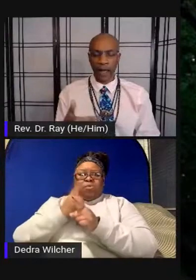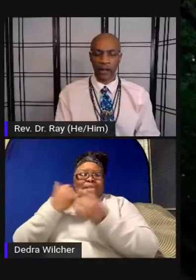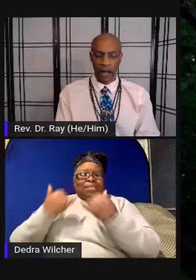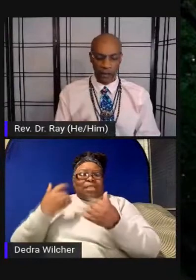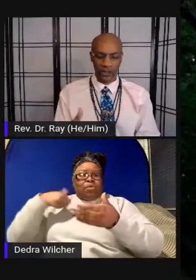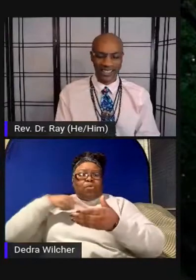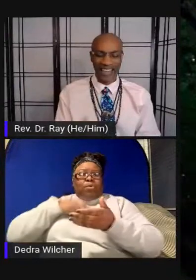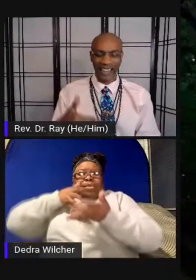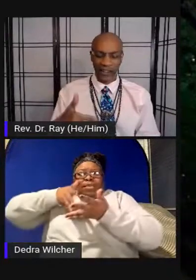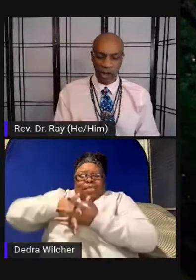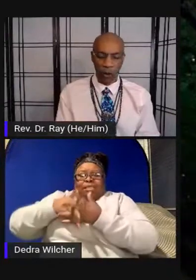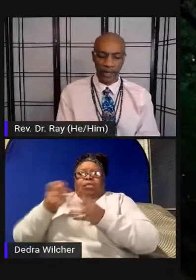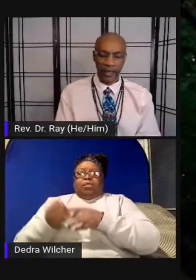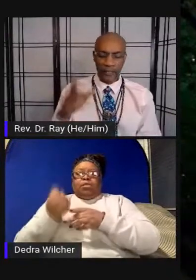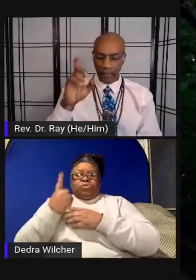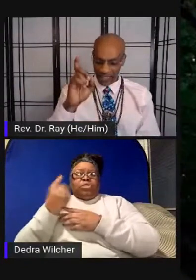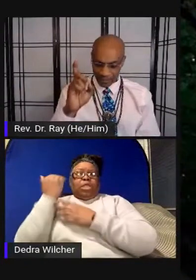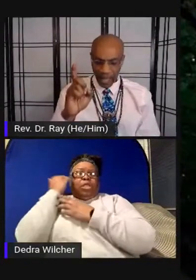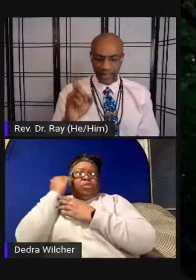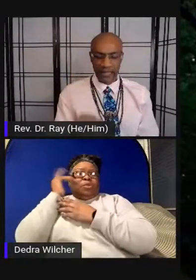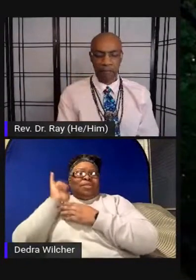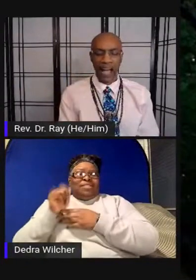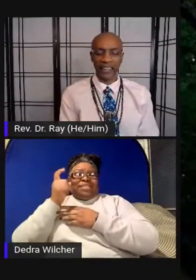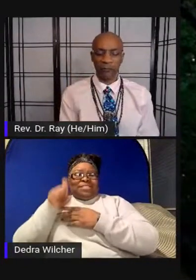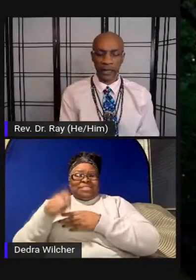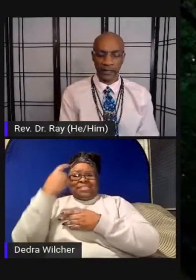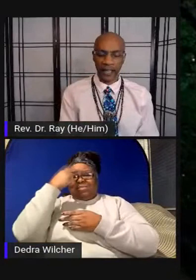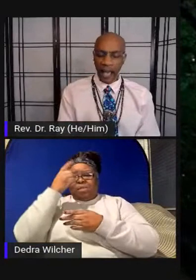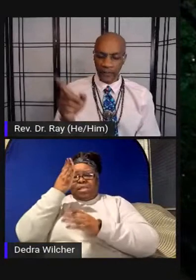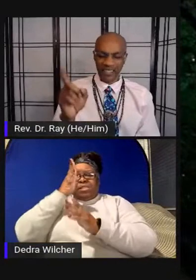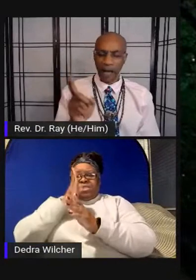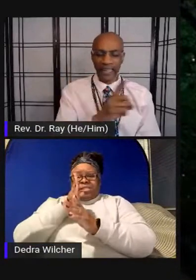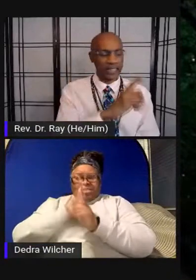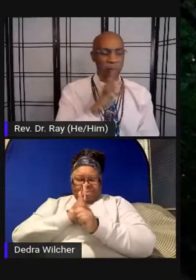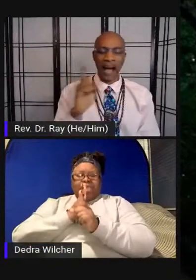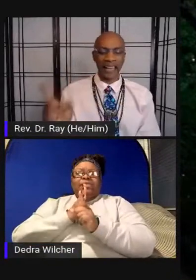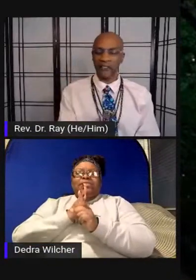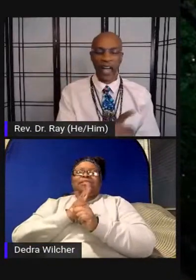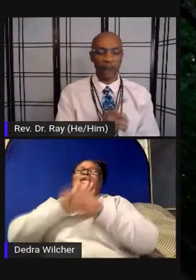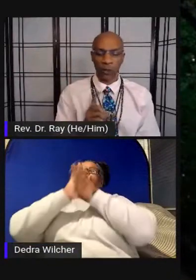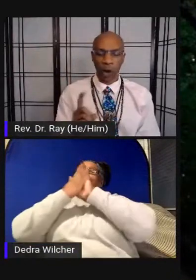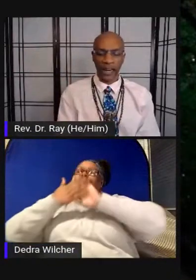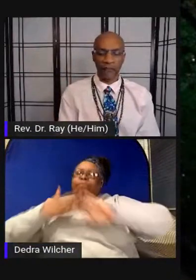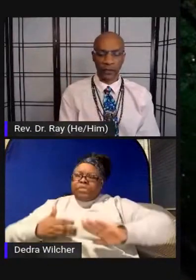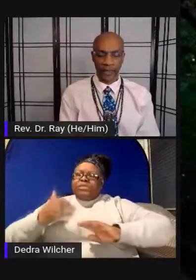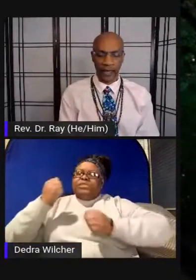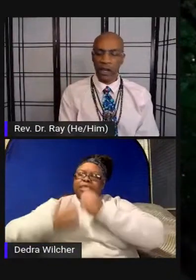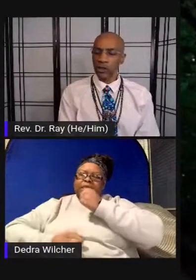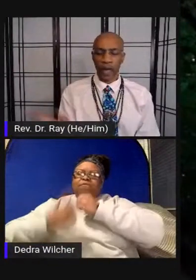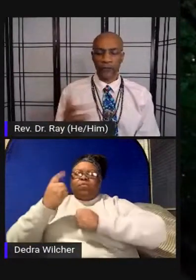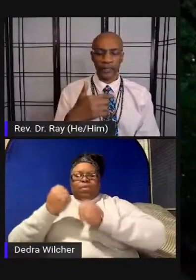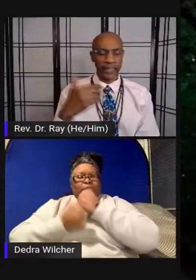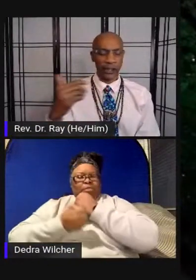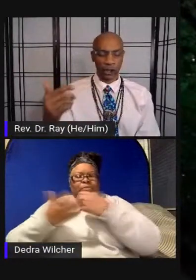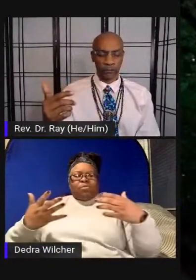and ground understanding and knowing that this mind is a mind of peace. And this mind is the mind of everyone and everything.